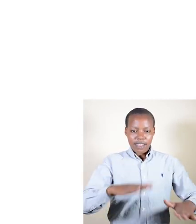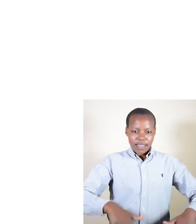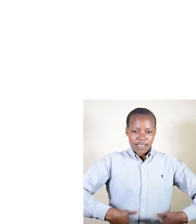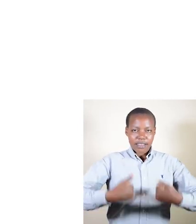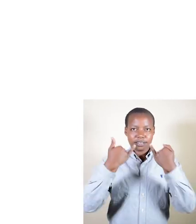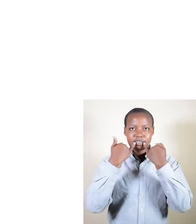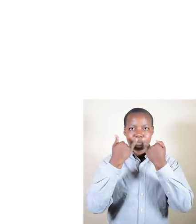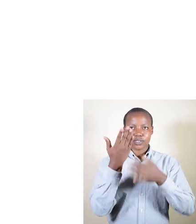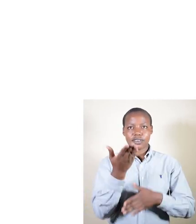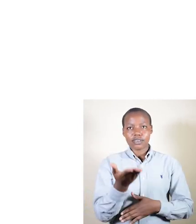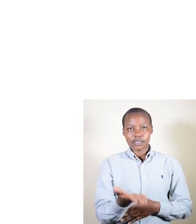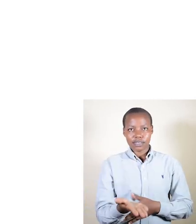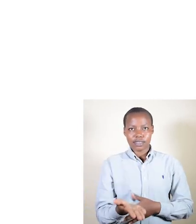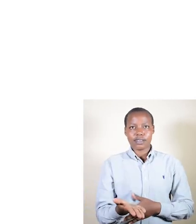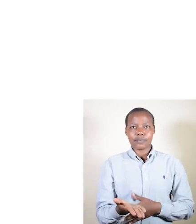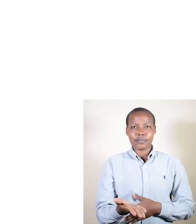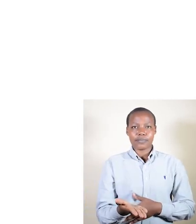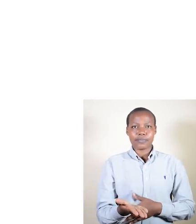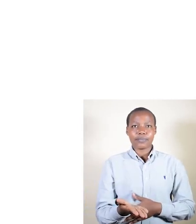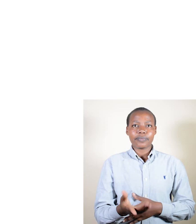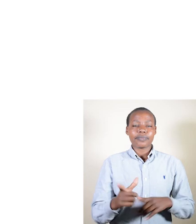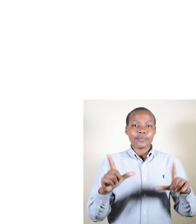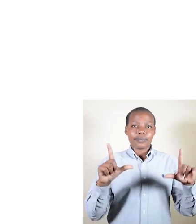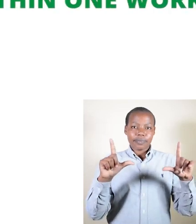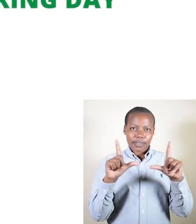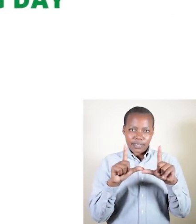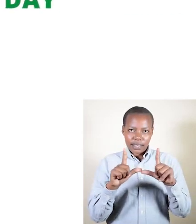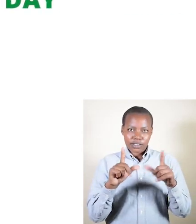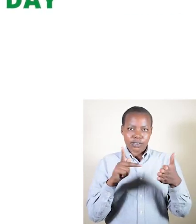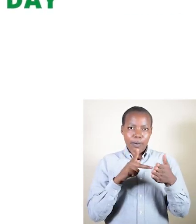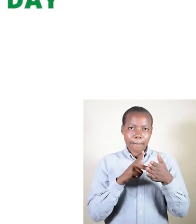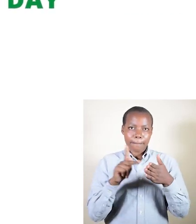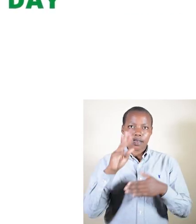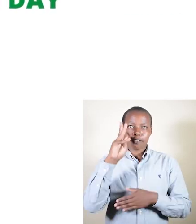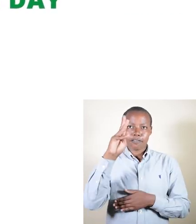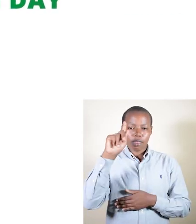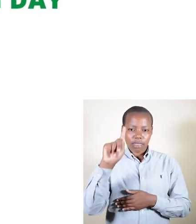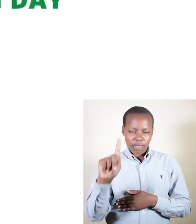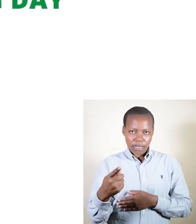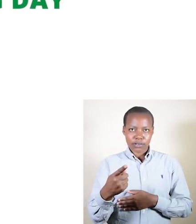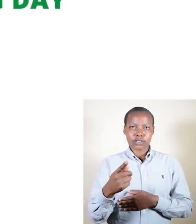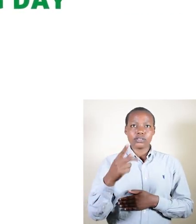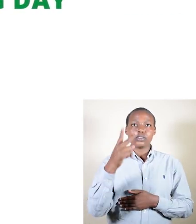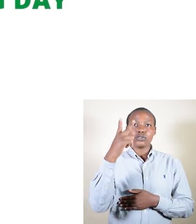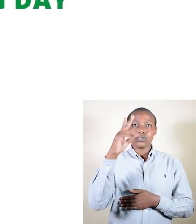www.ntsa.go.ke and completes the requisite form. The cost of the license is